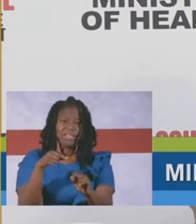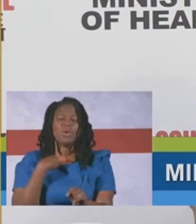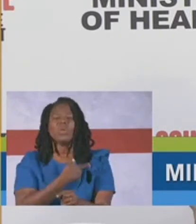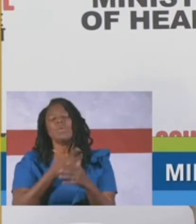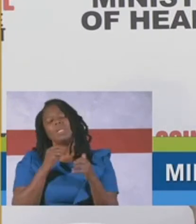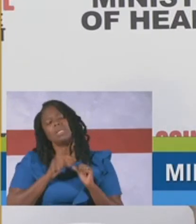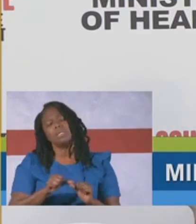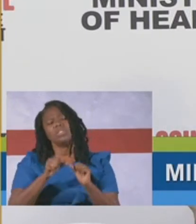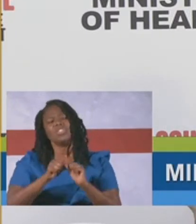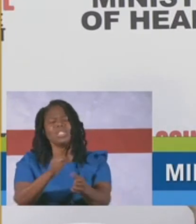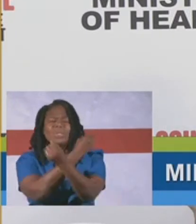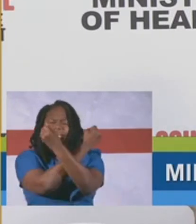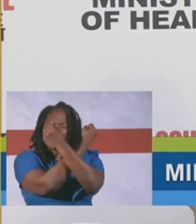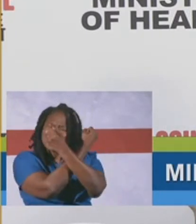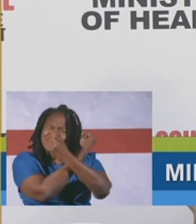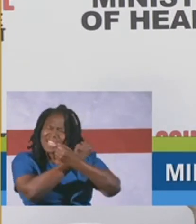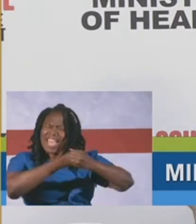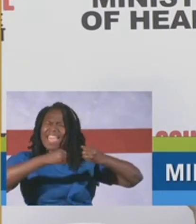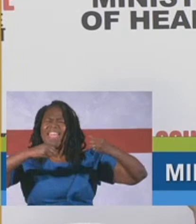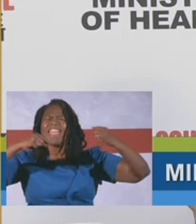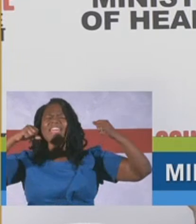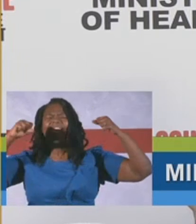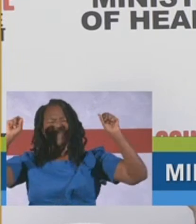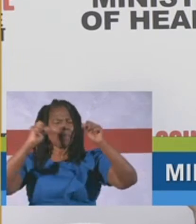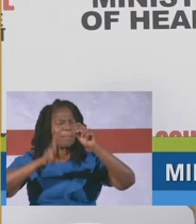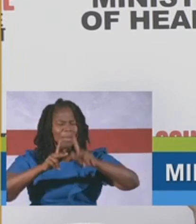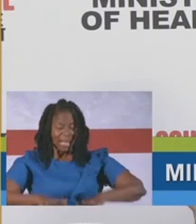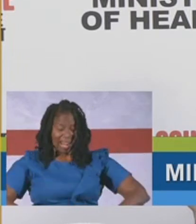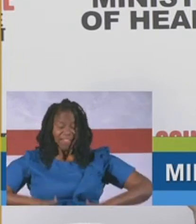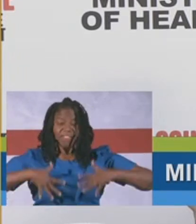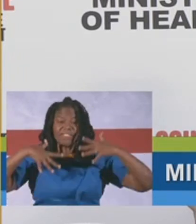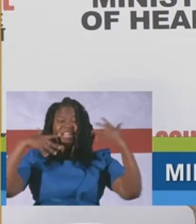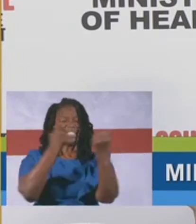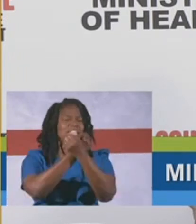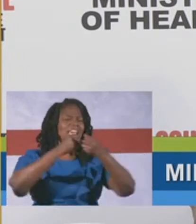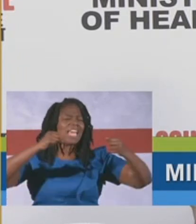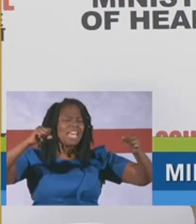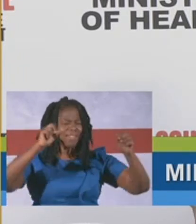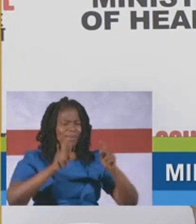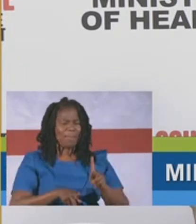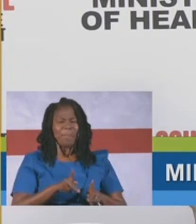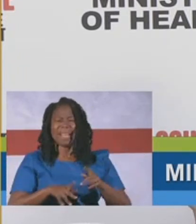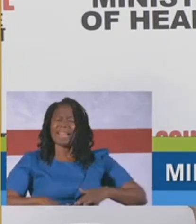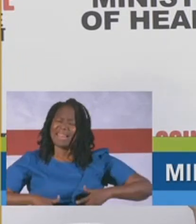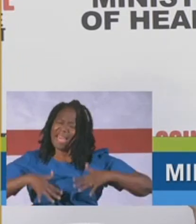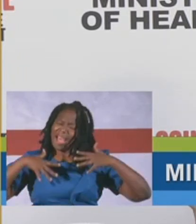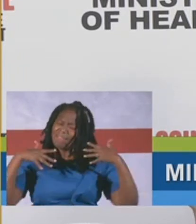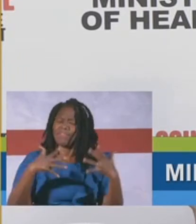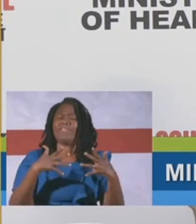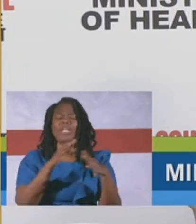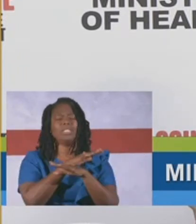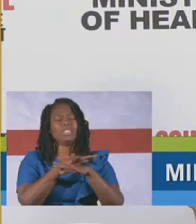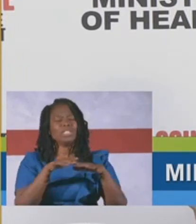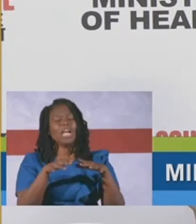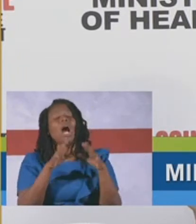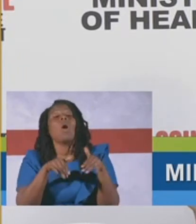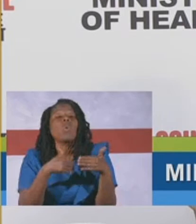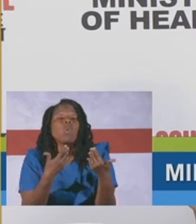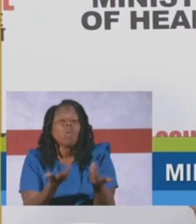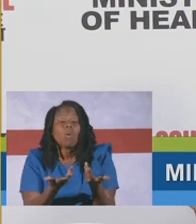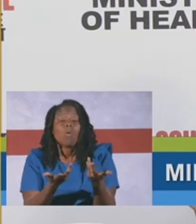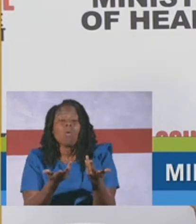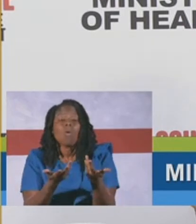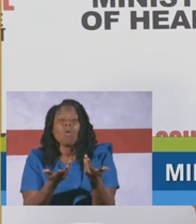the actual theme of World TB Day is that we save lives by investing